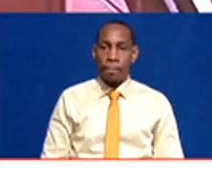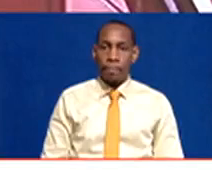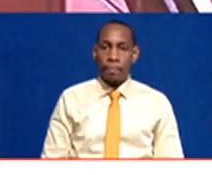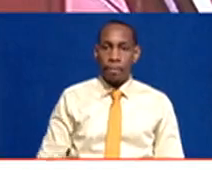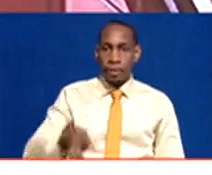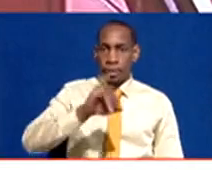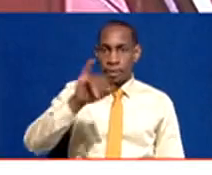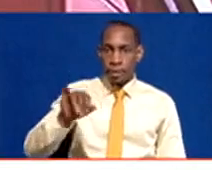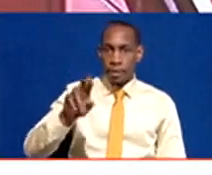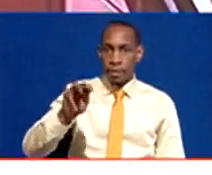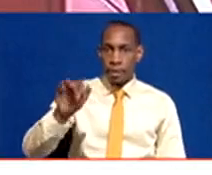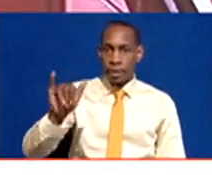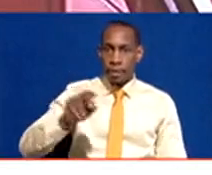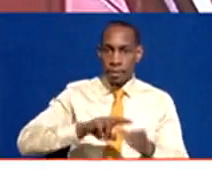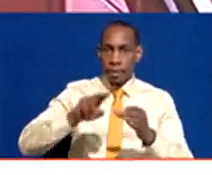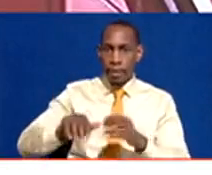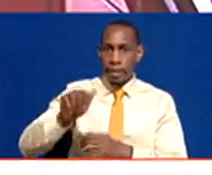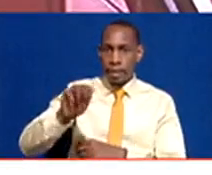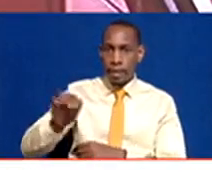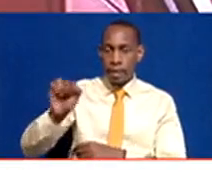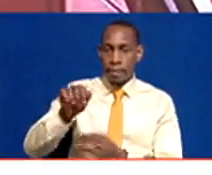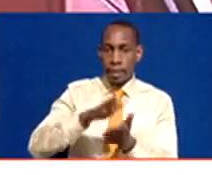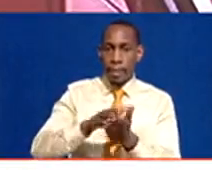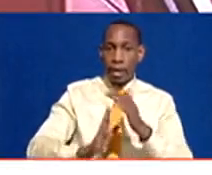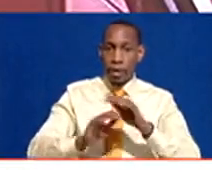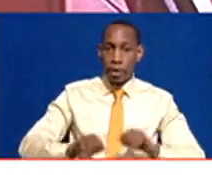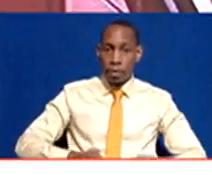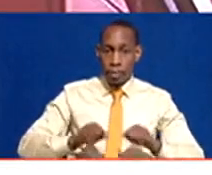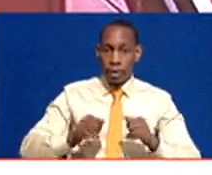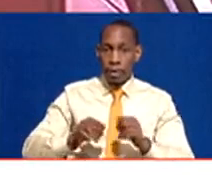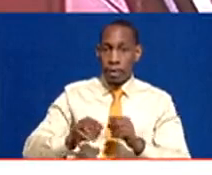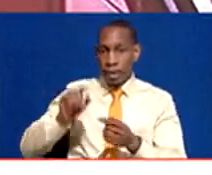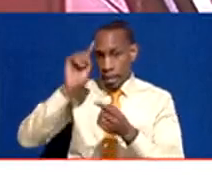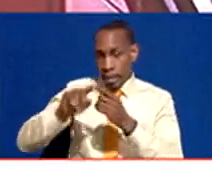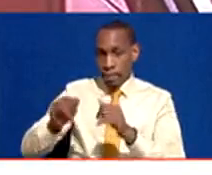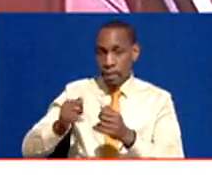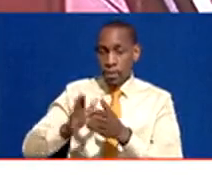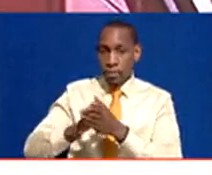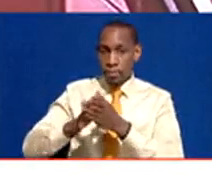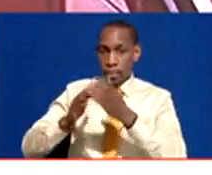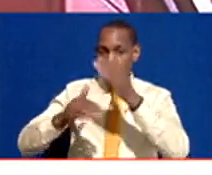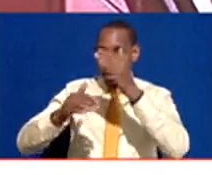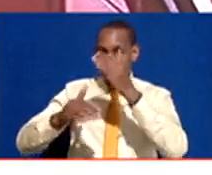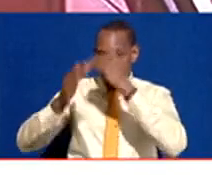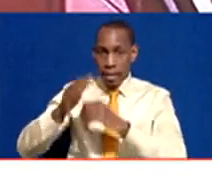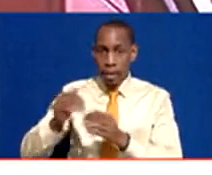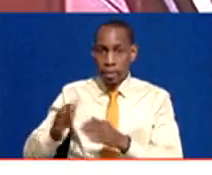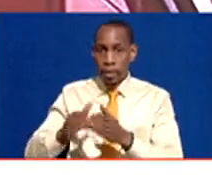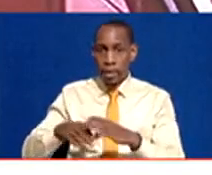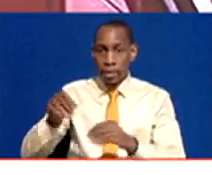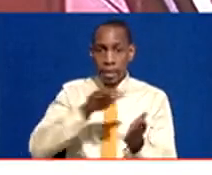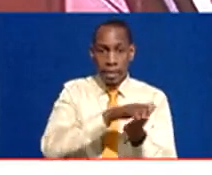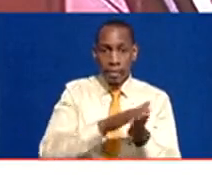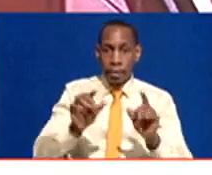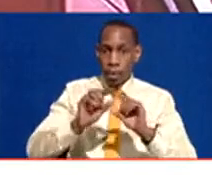Jeremy Awori has stepped down as Absa Bank CEO to pursue a new career opportunity outside the group.